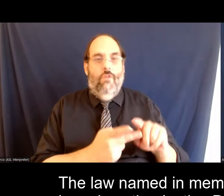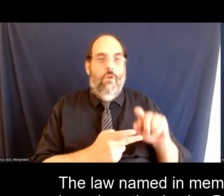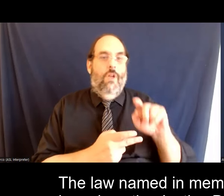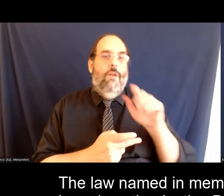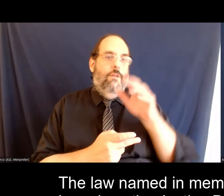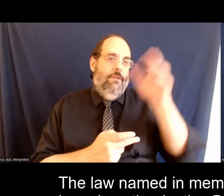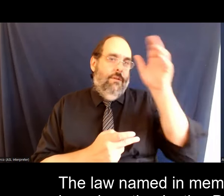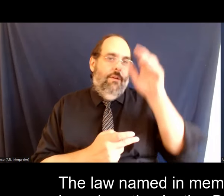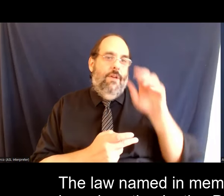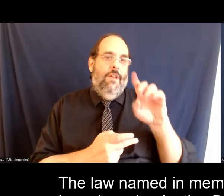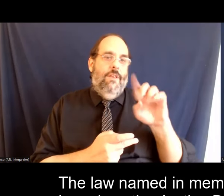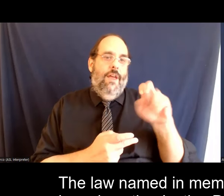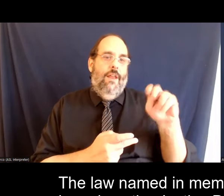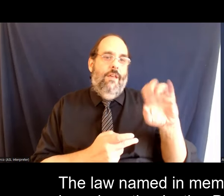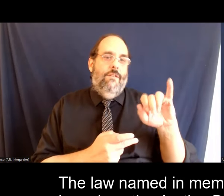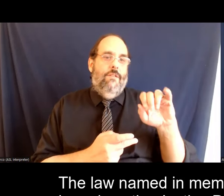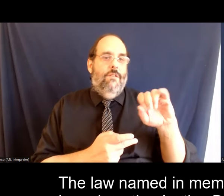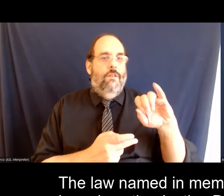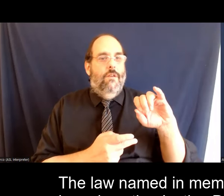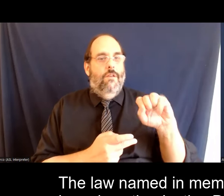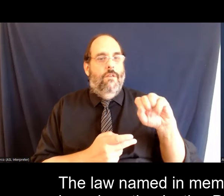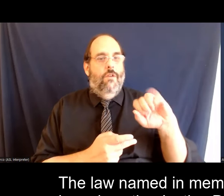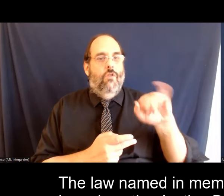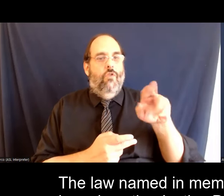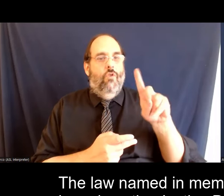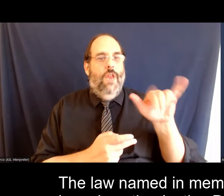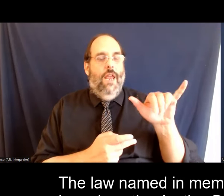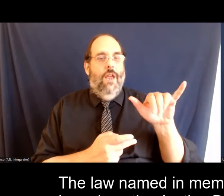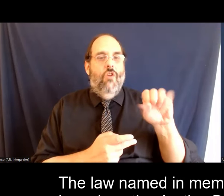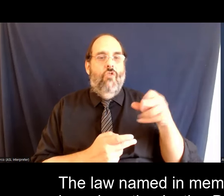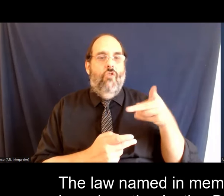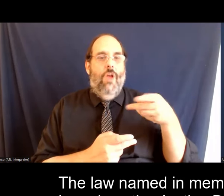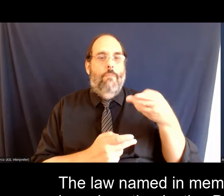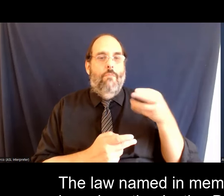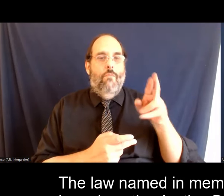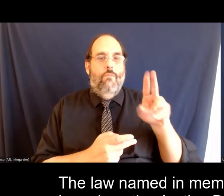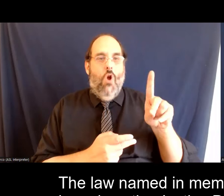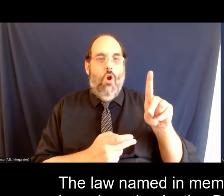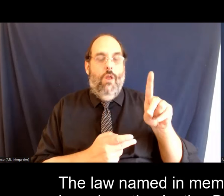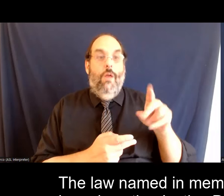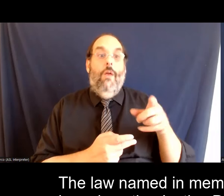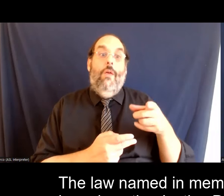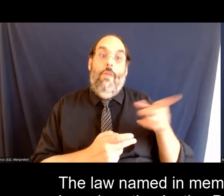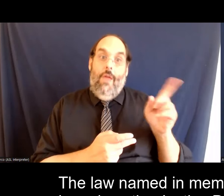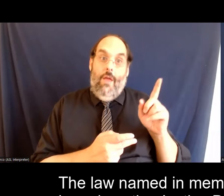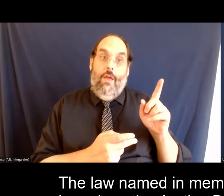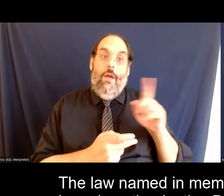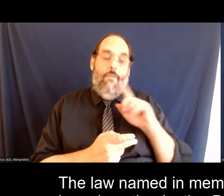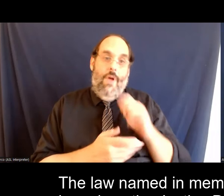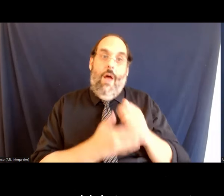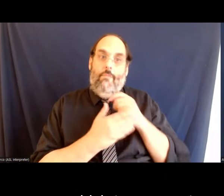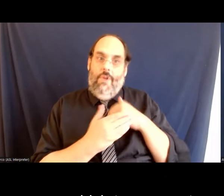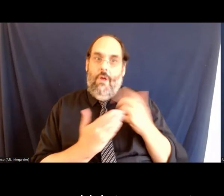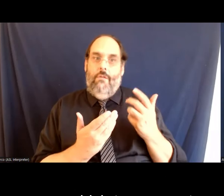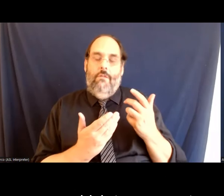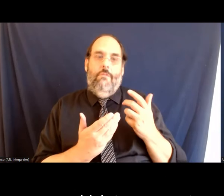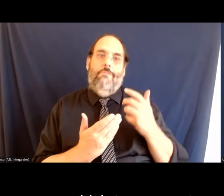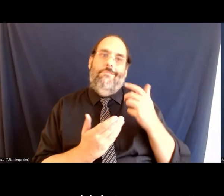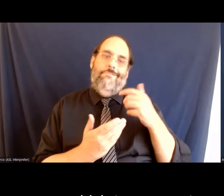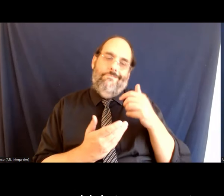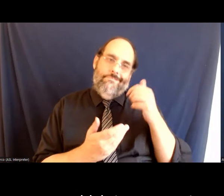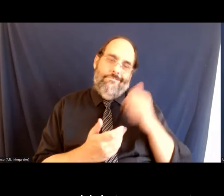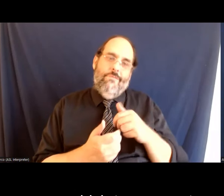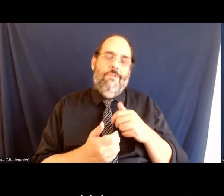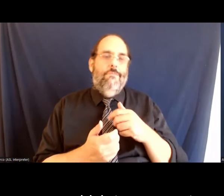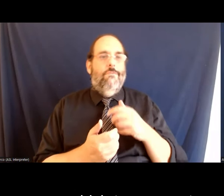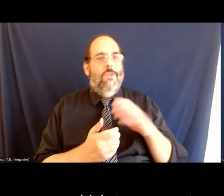today. The law named in memory of their loved ones has given the Justice Department critical tools with which to prosecute